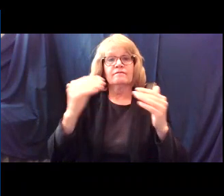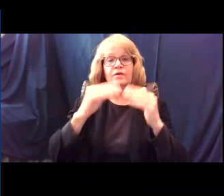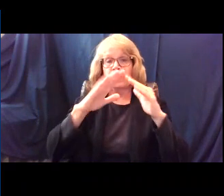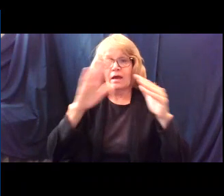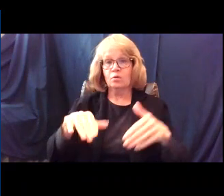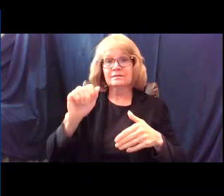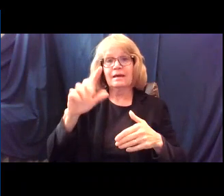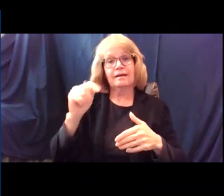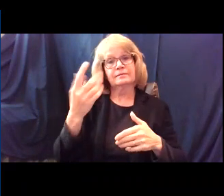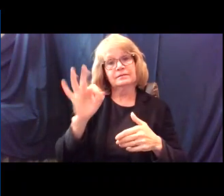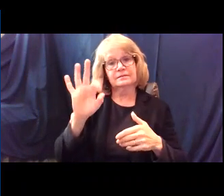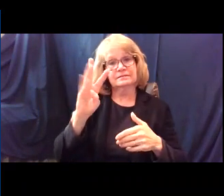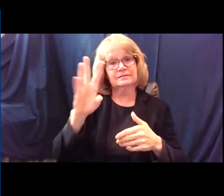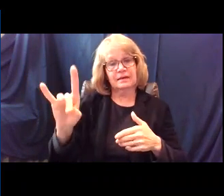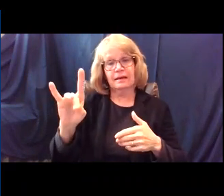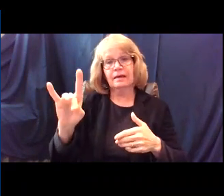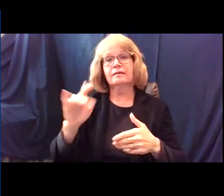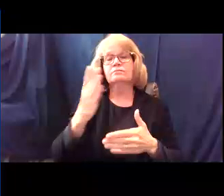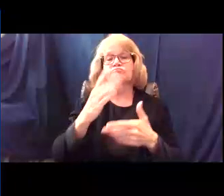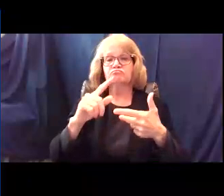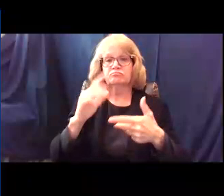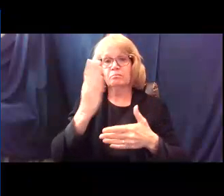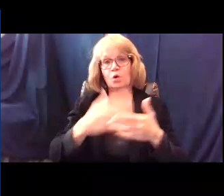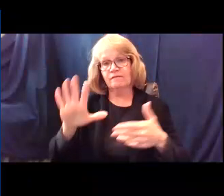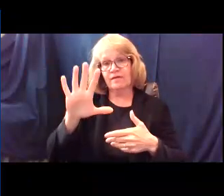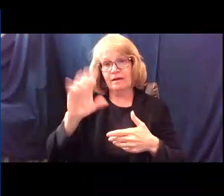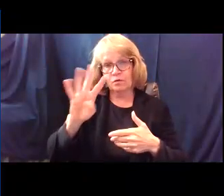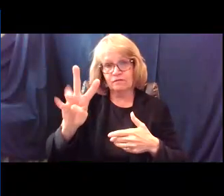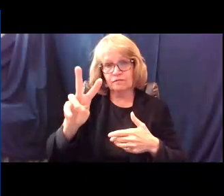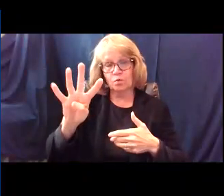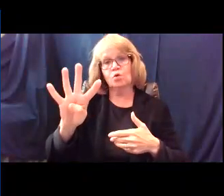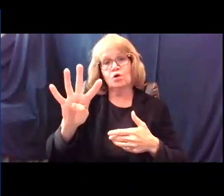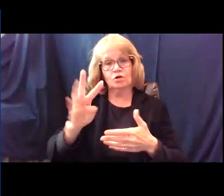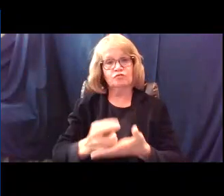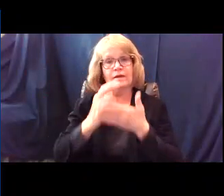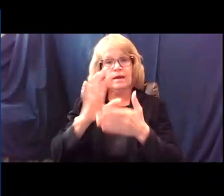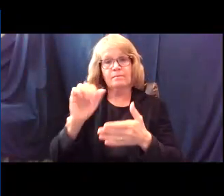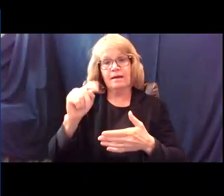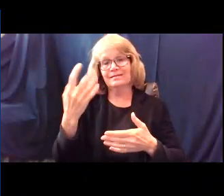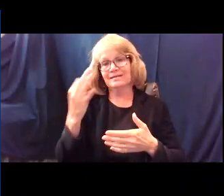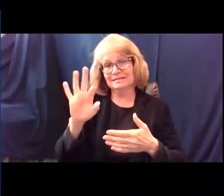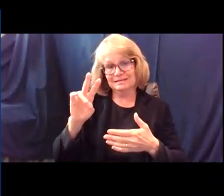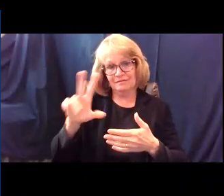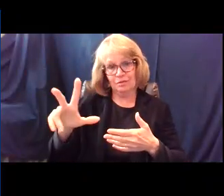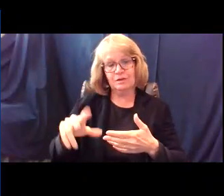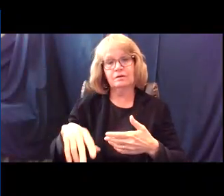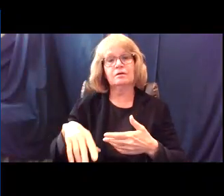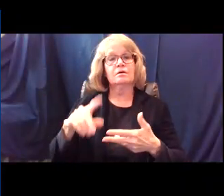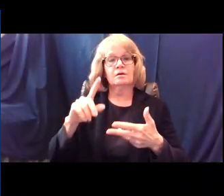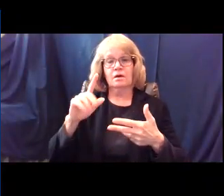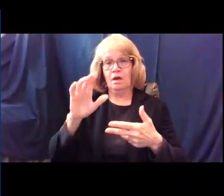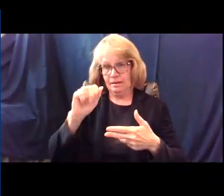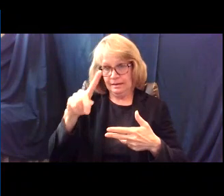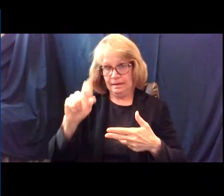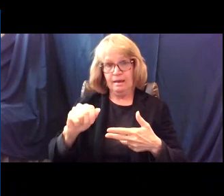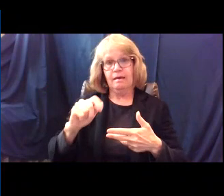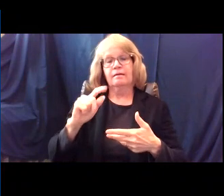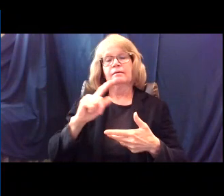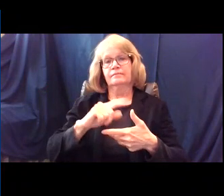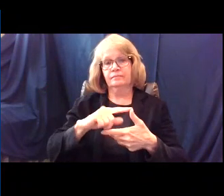1968, as well as Section 504 of the Rehabilitation Act of 1973 and the Americans with Disabilities Act, which provide